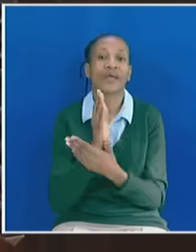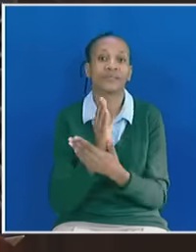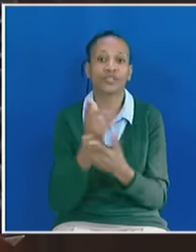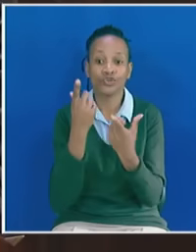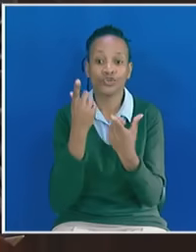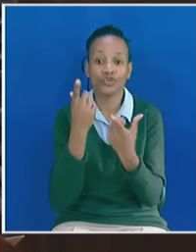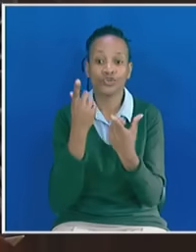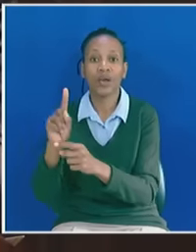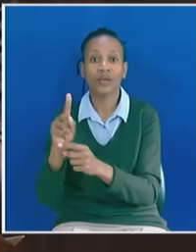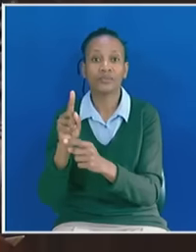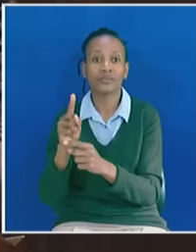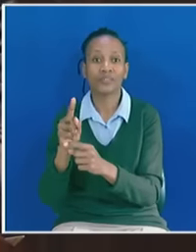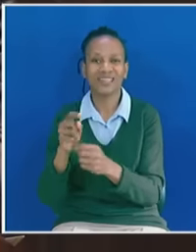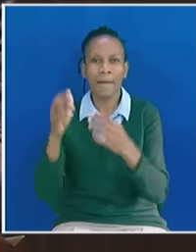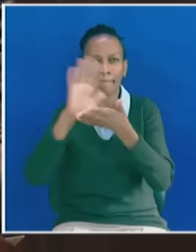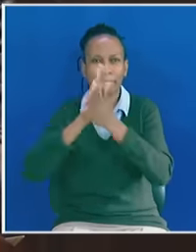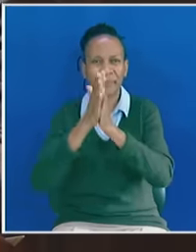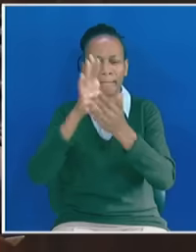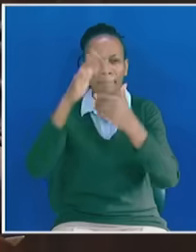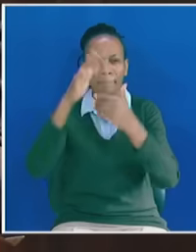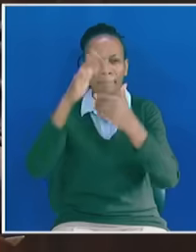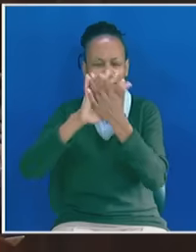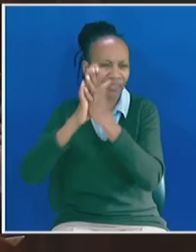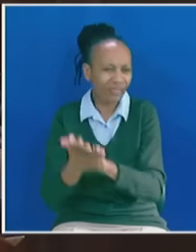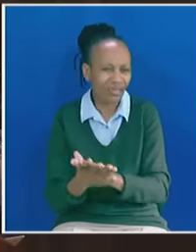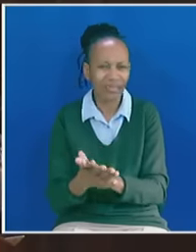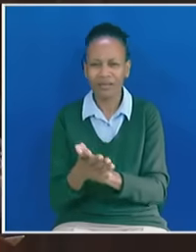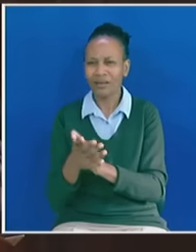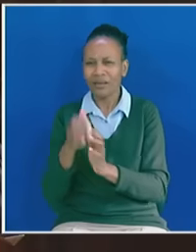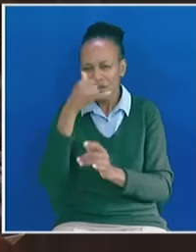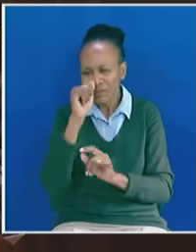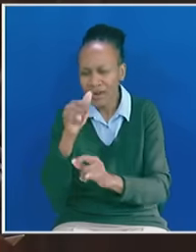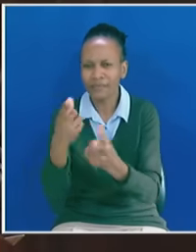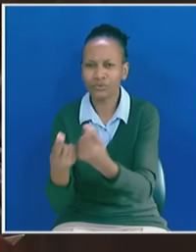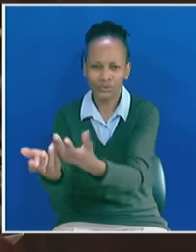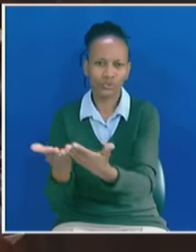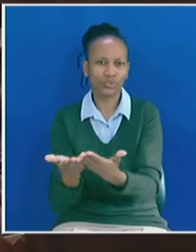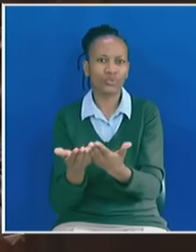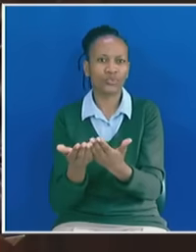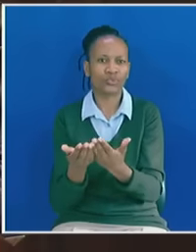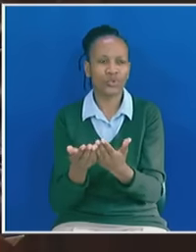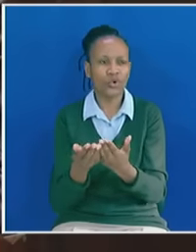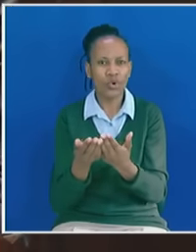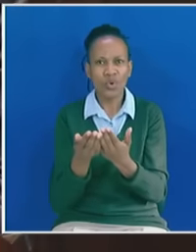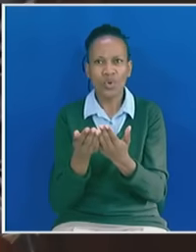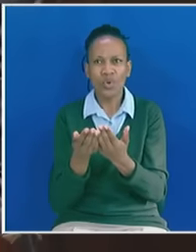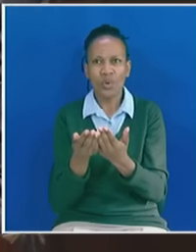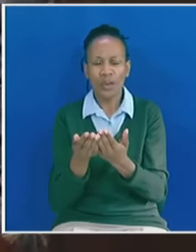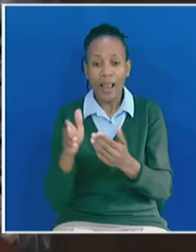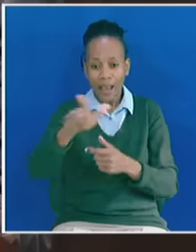in wanton destruction of property, incitement of violence, defacing of statutes, land